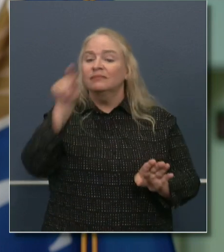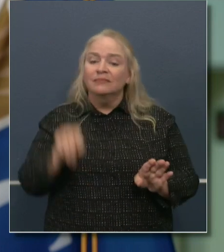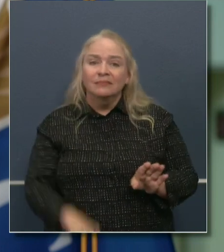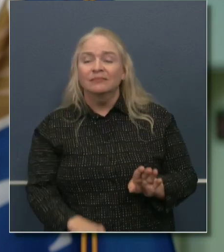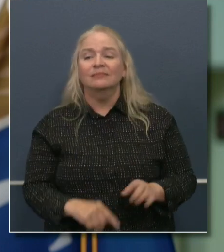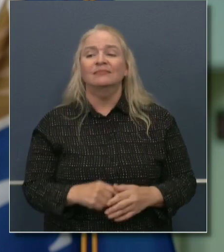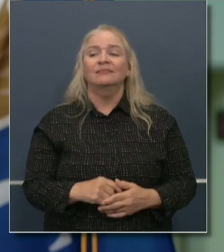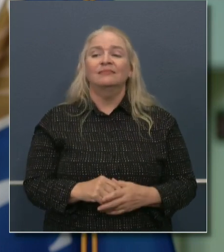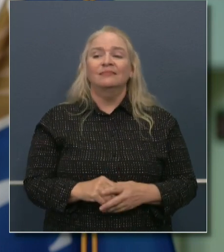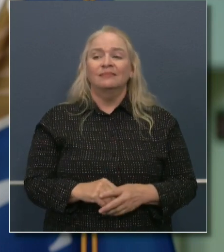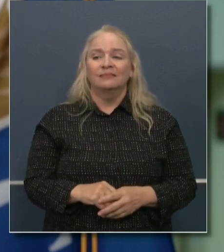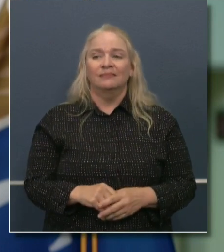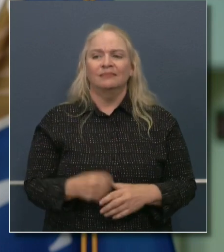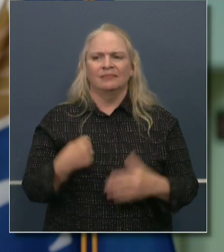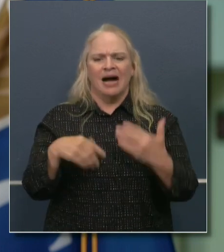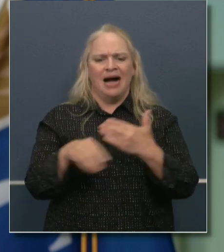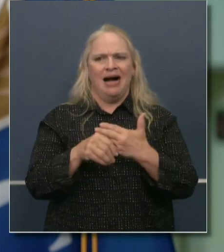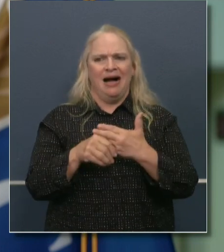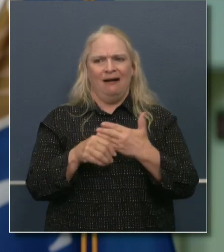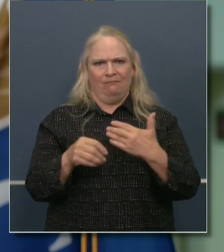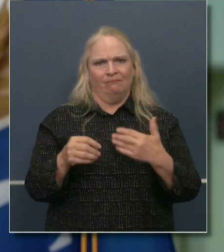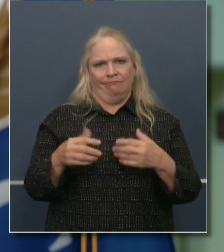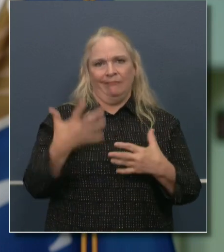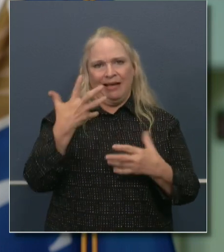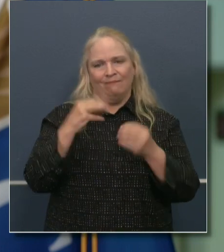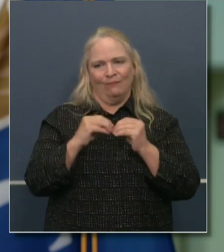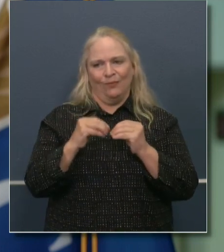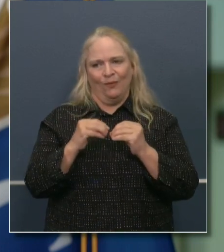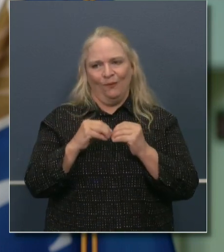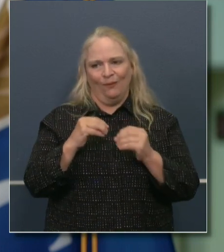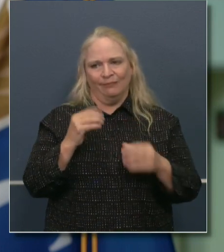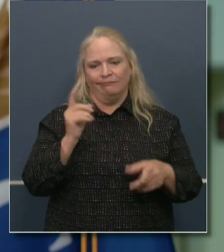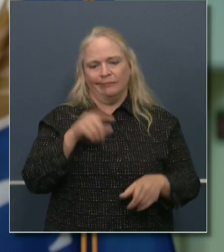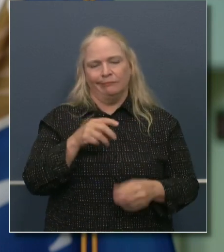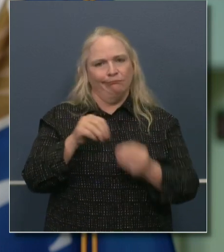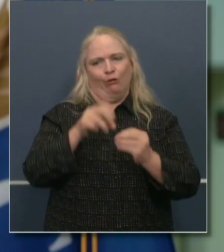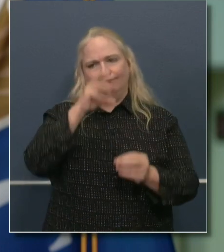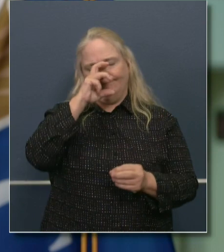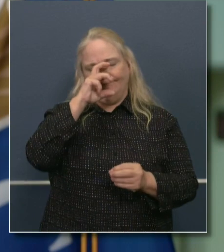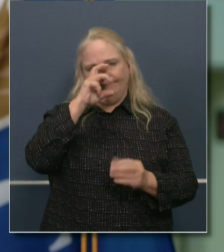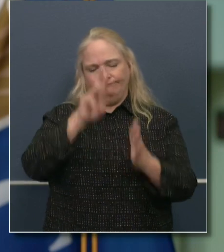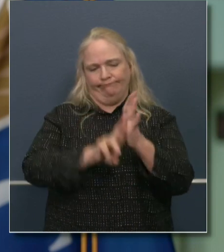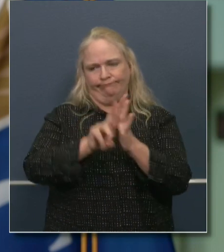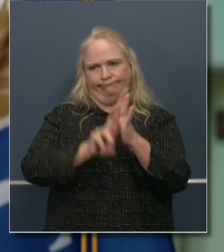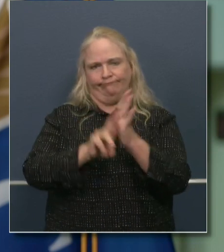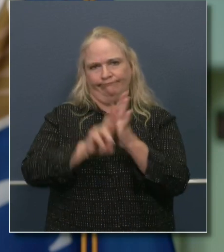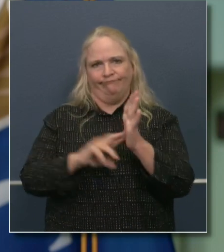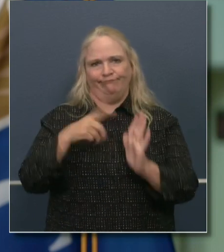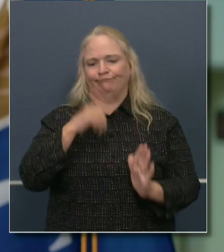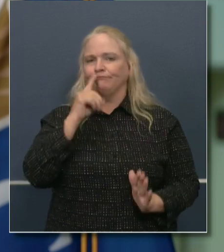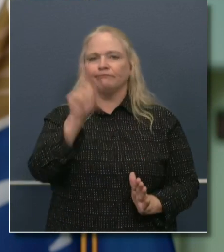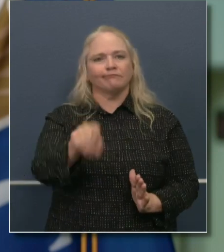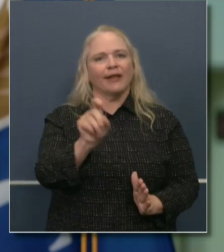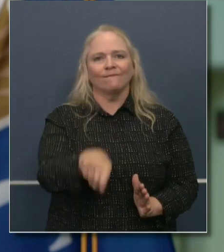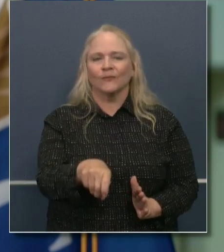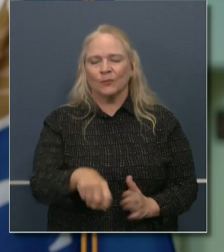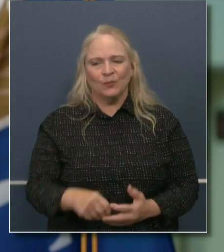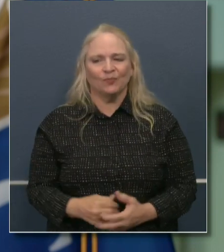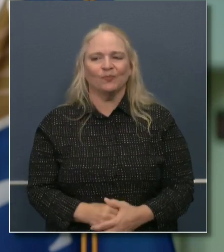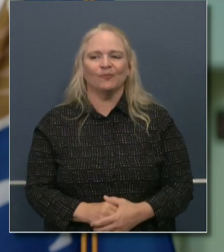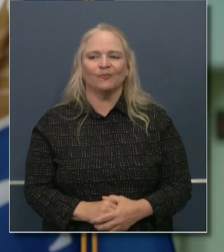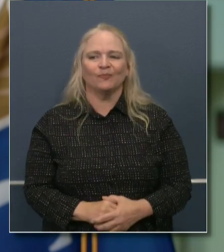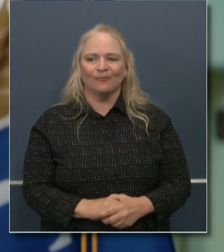the monitoring list and more people now going from one county to the other, and ICU and